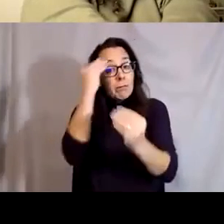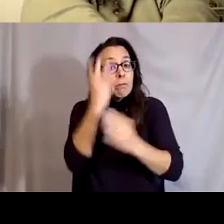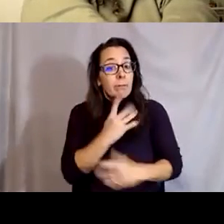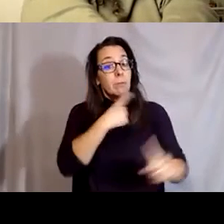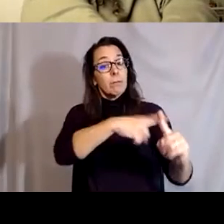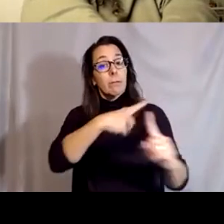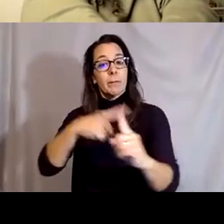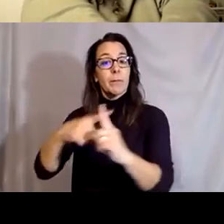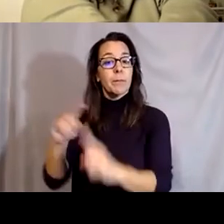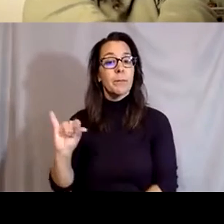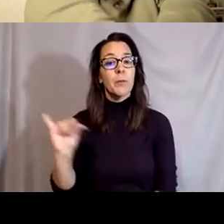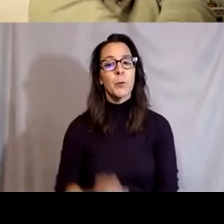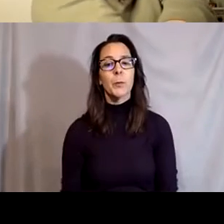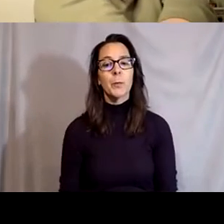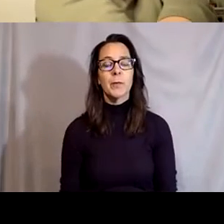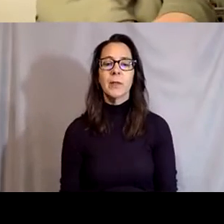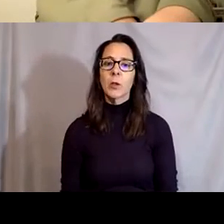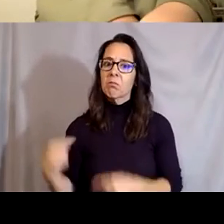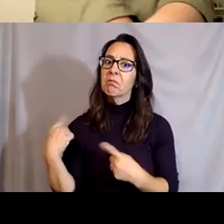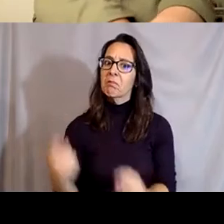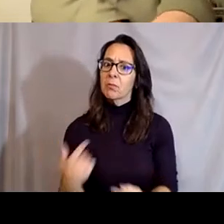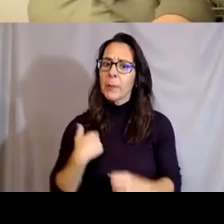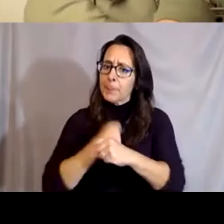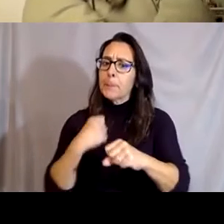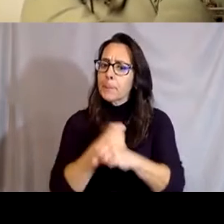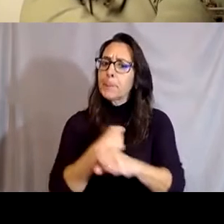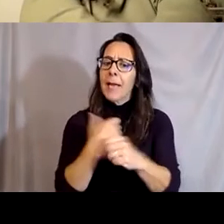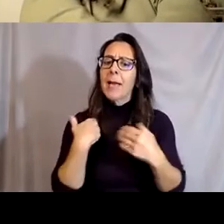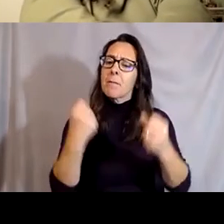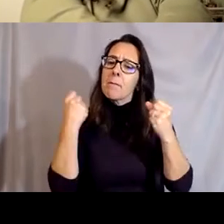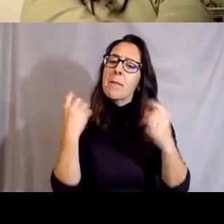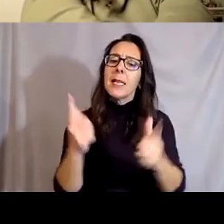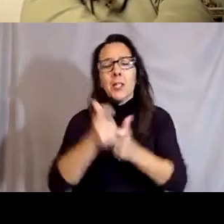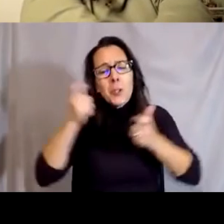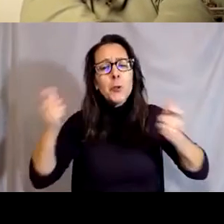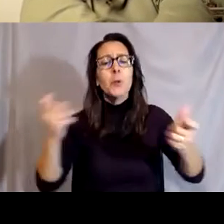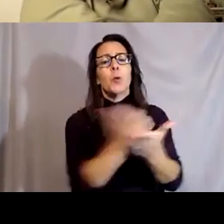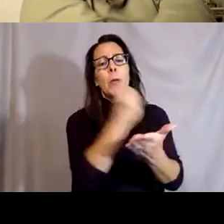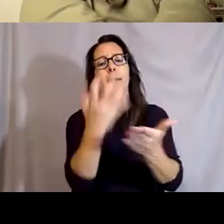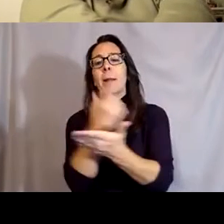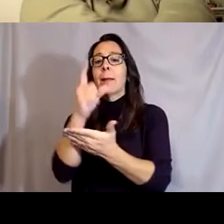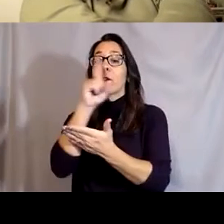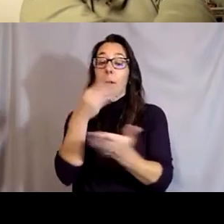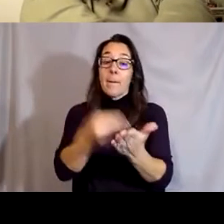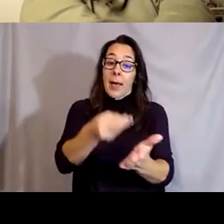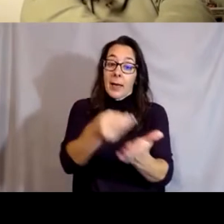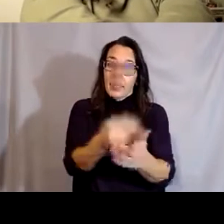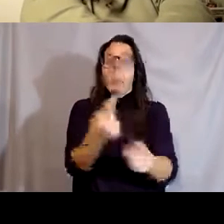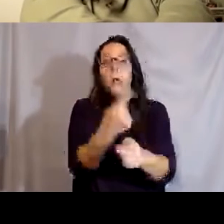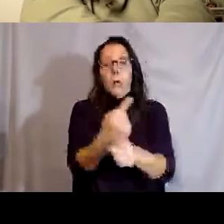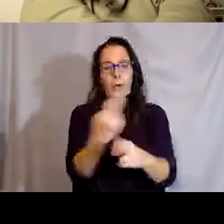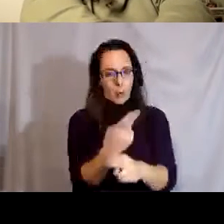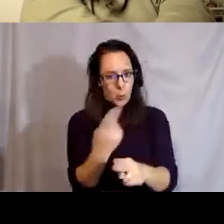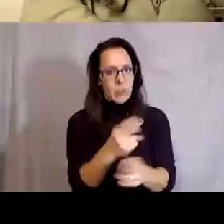really, these were huge wins that we've been fighting for a while. Let's make sure they're done right. Let's make sure that the people